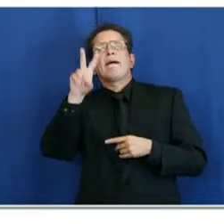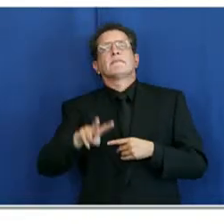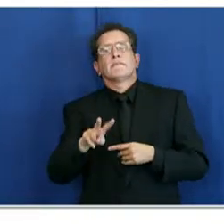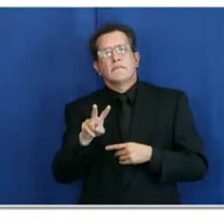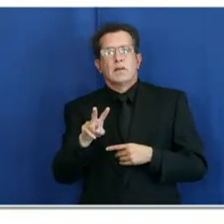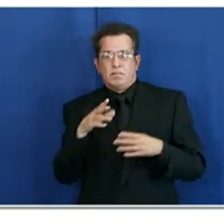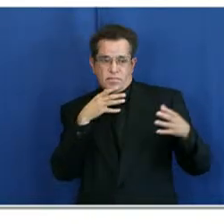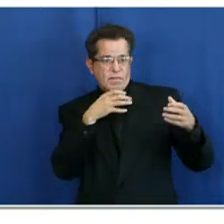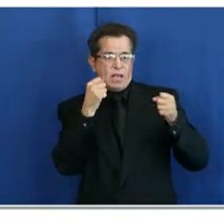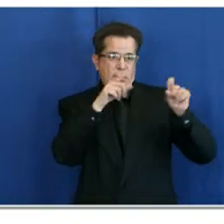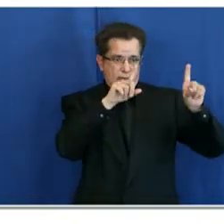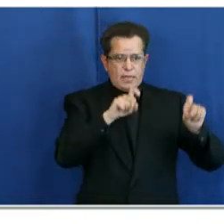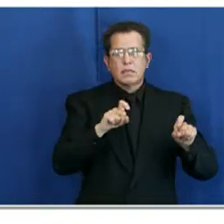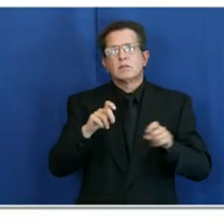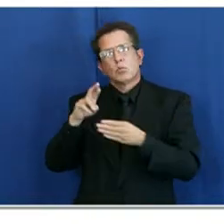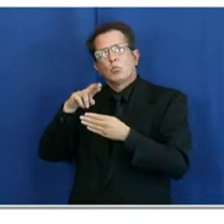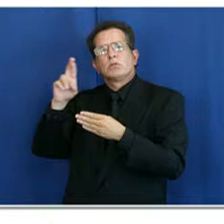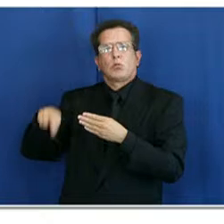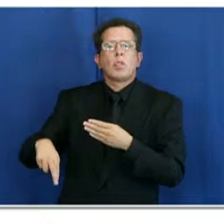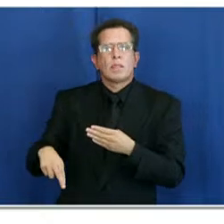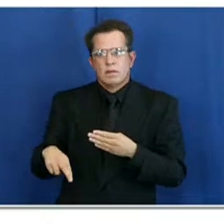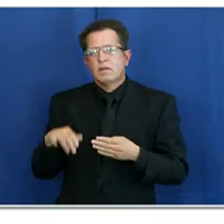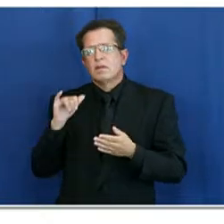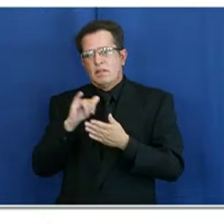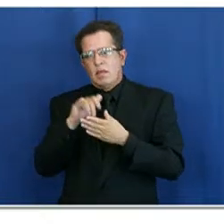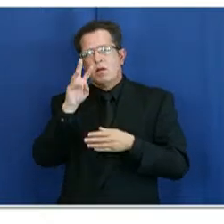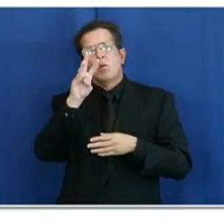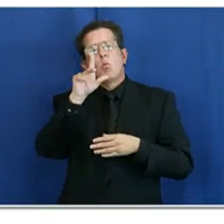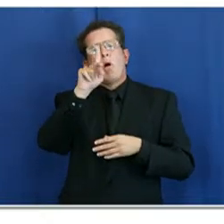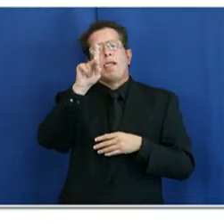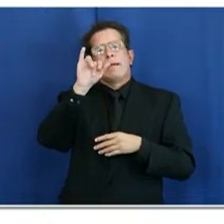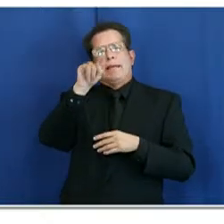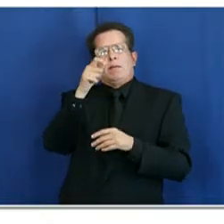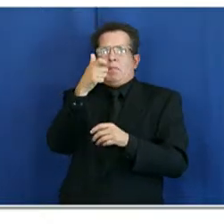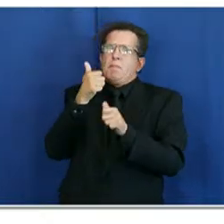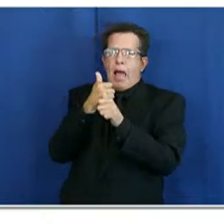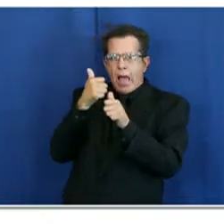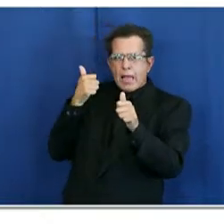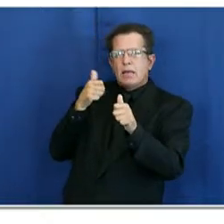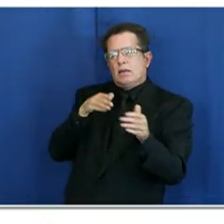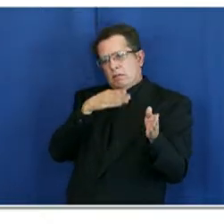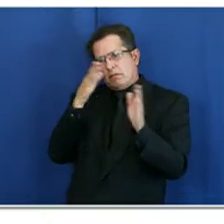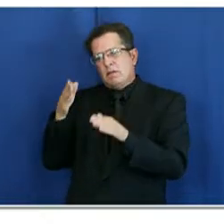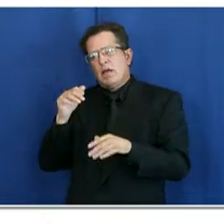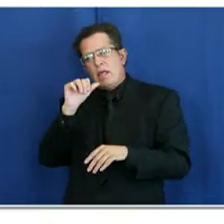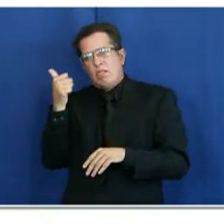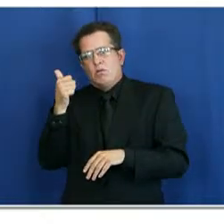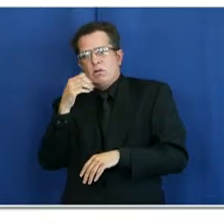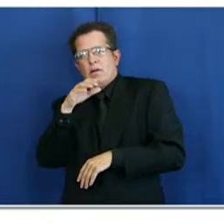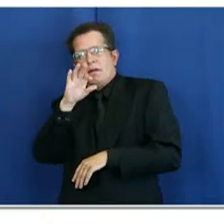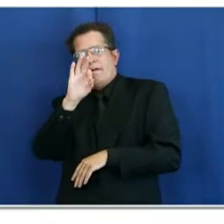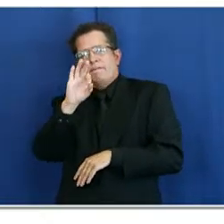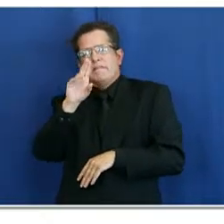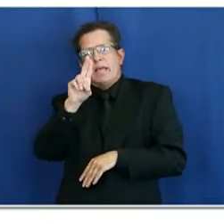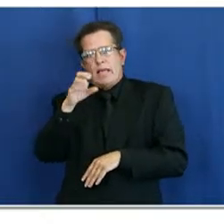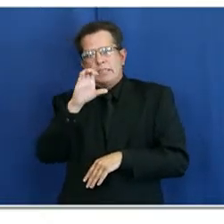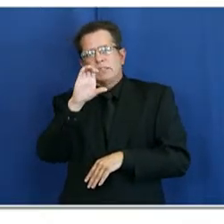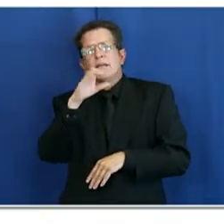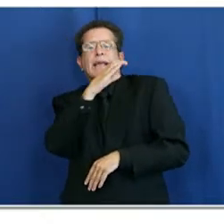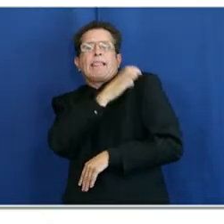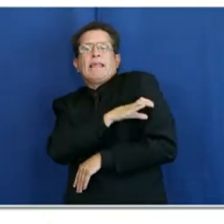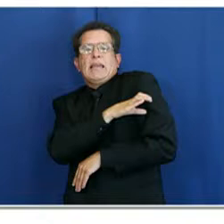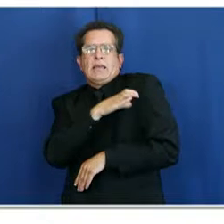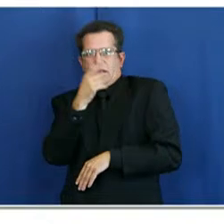Let's Get Checked lab, a little bit more of a lag there. Our FQHC clinics have come down significantly in their testing